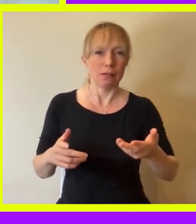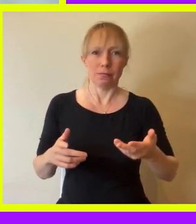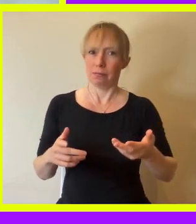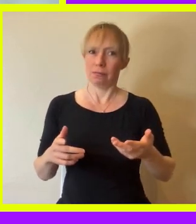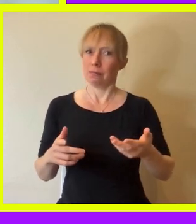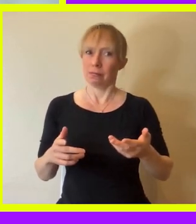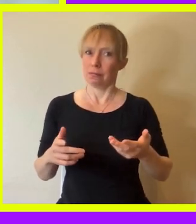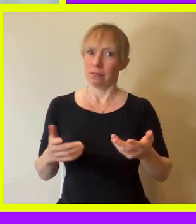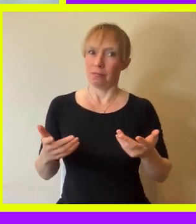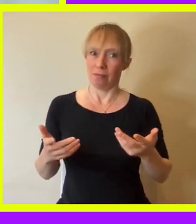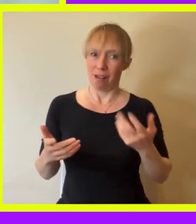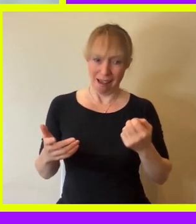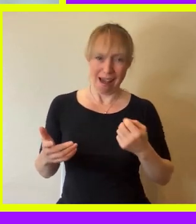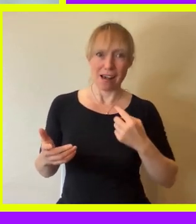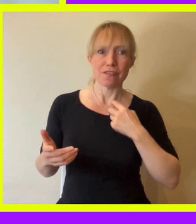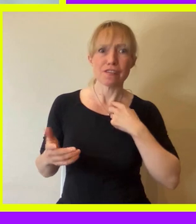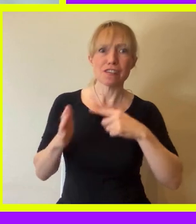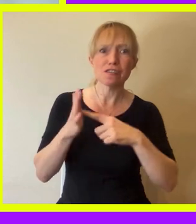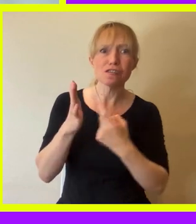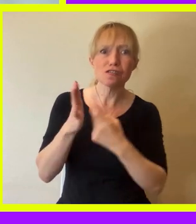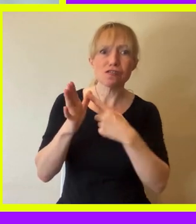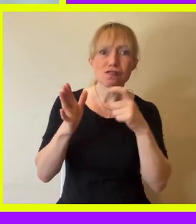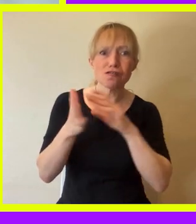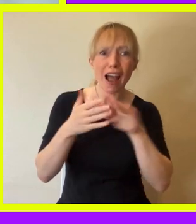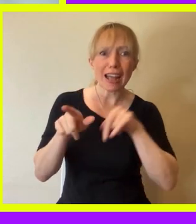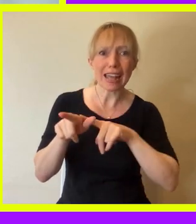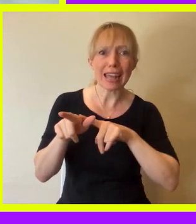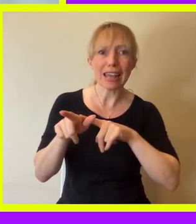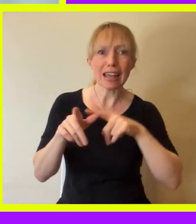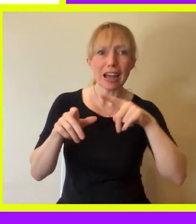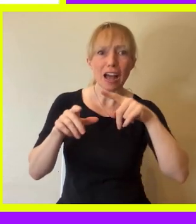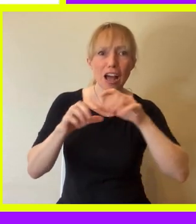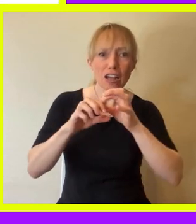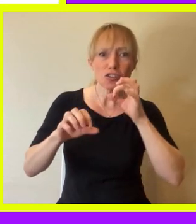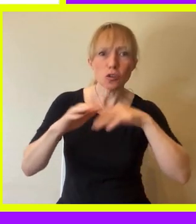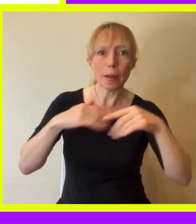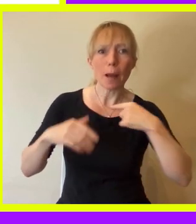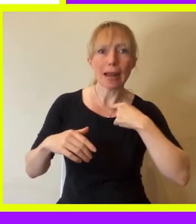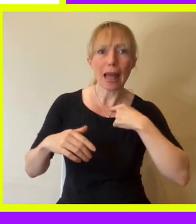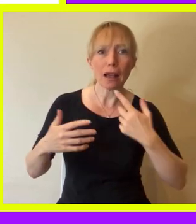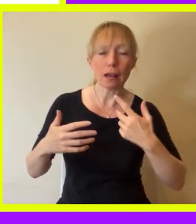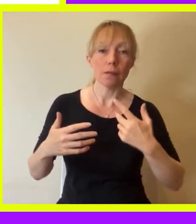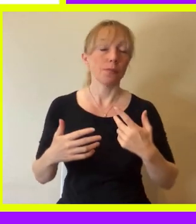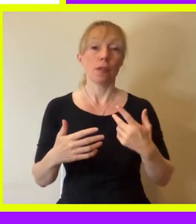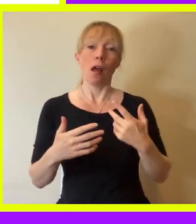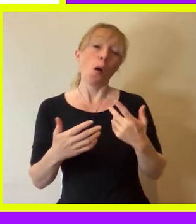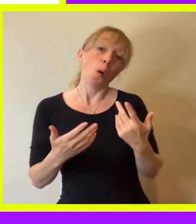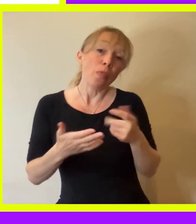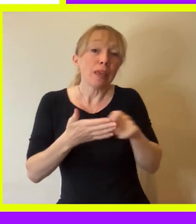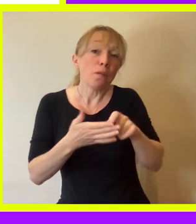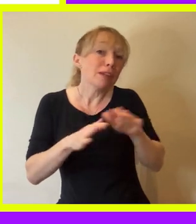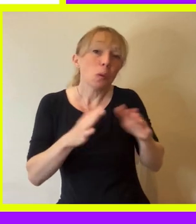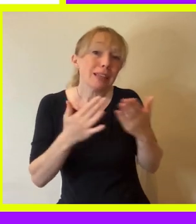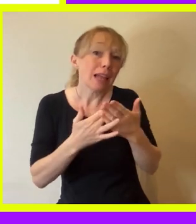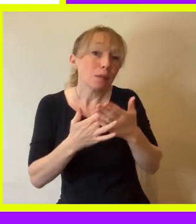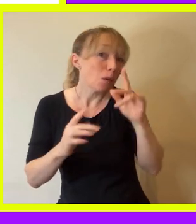like, I've got a trachea. I've got a tube in my neck. Well, the office isn't accessible and we can't get you on